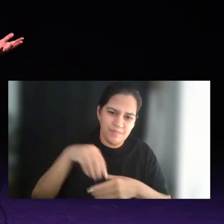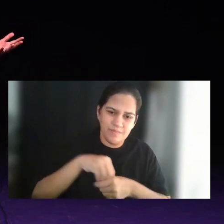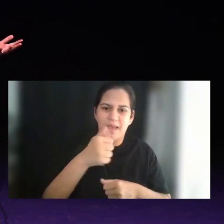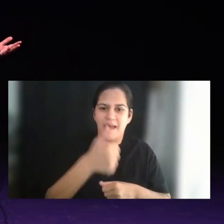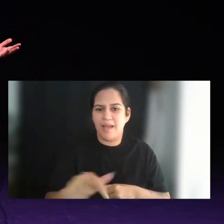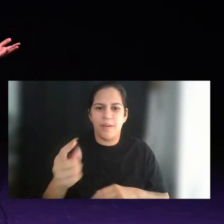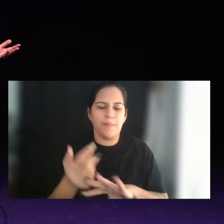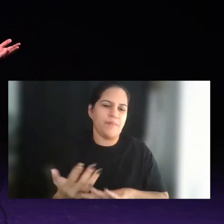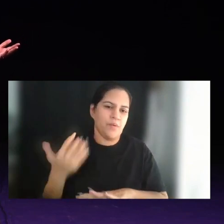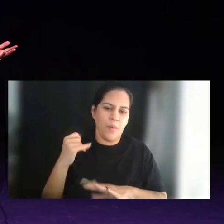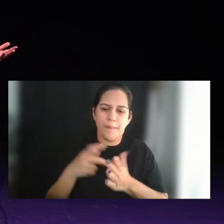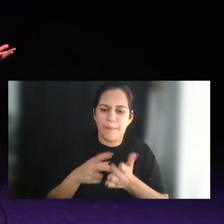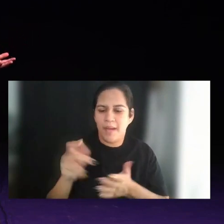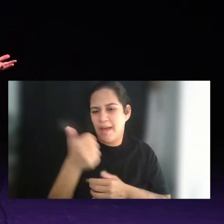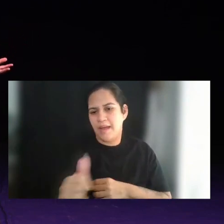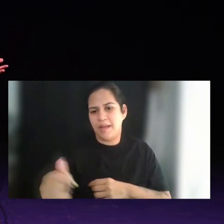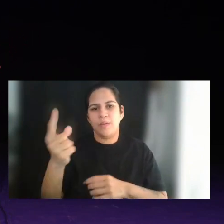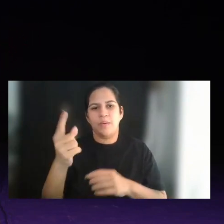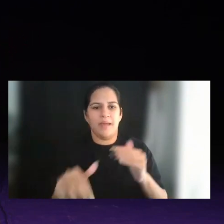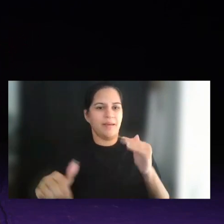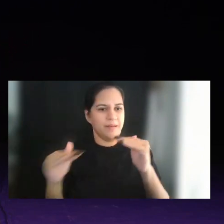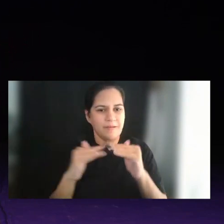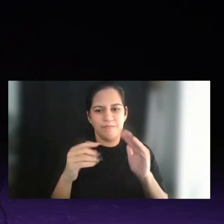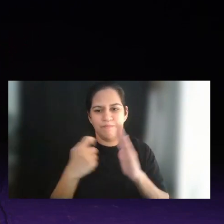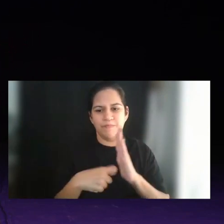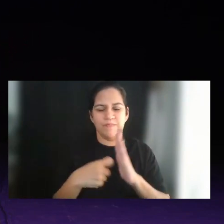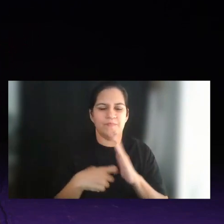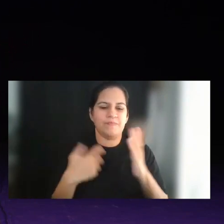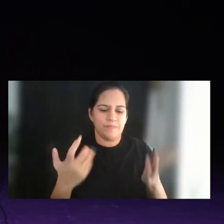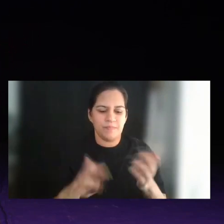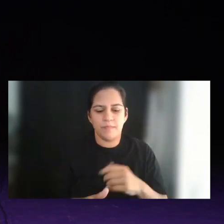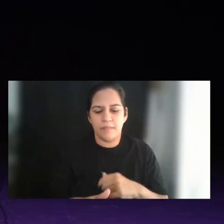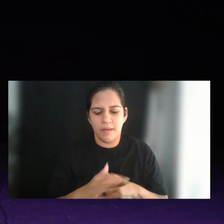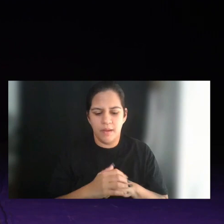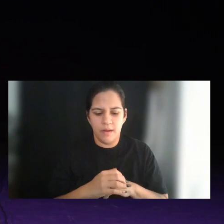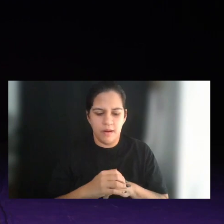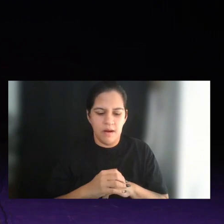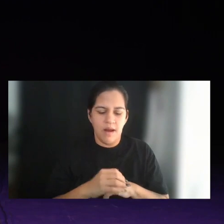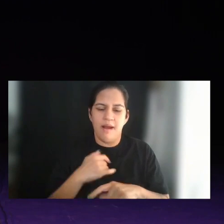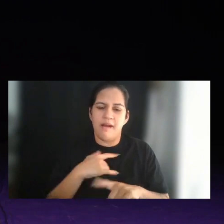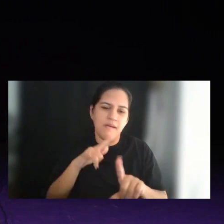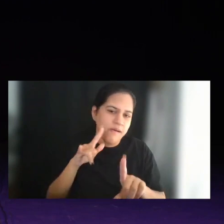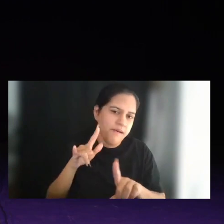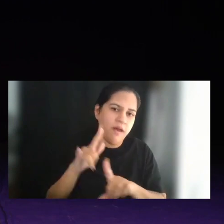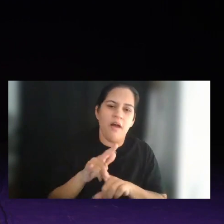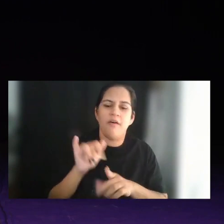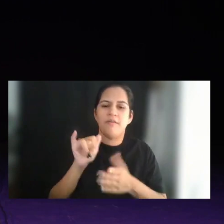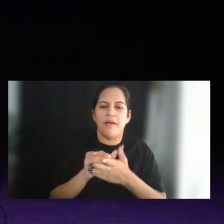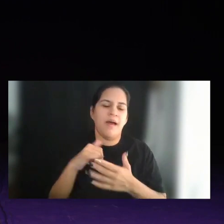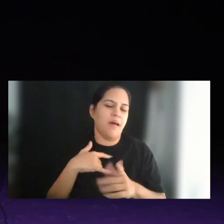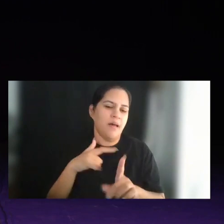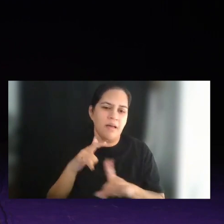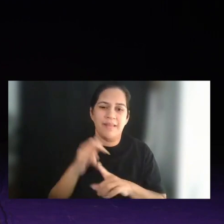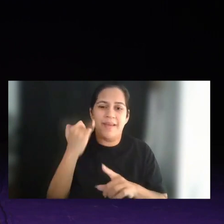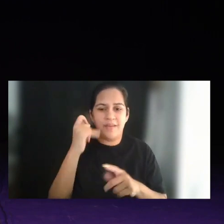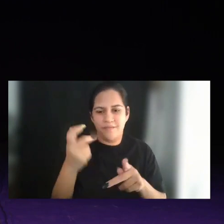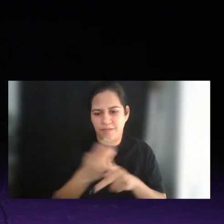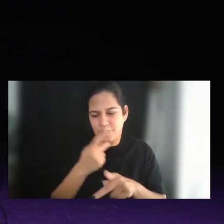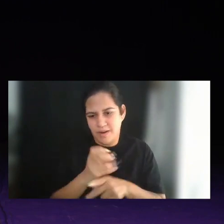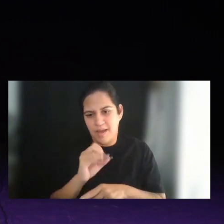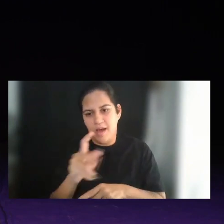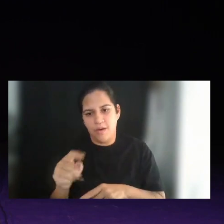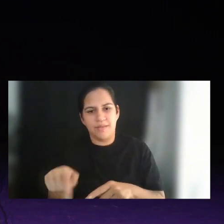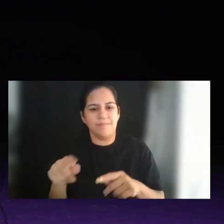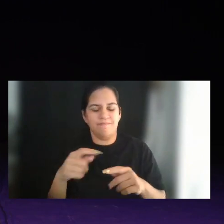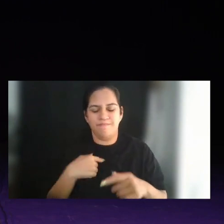anyone equitable rates. I love that dichotomy. I love this. And if you can figure this out, this cracks me up. I love